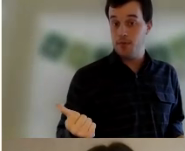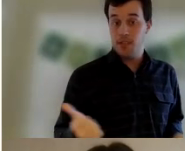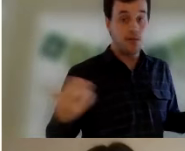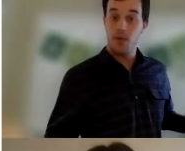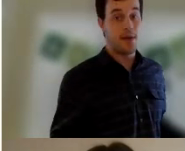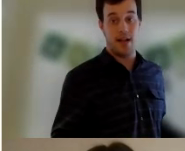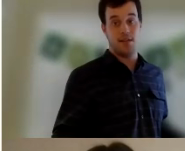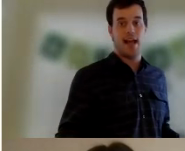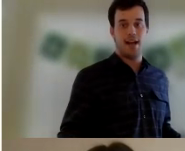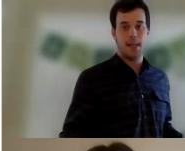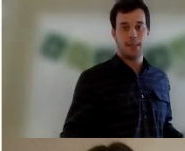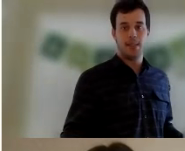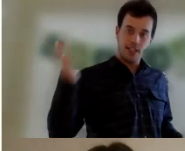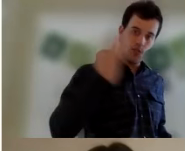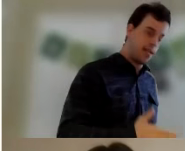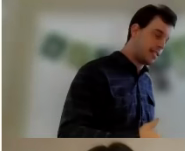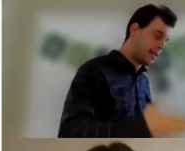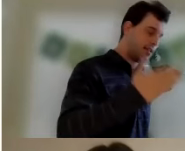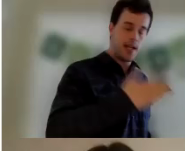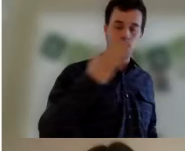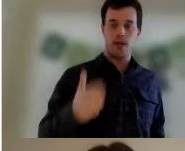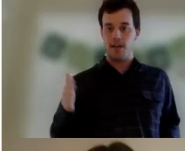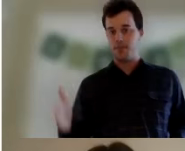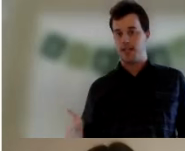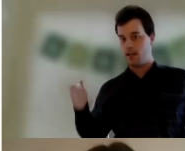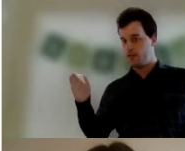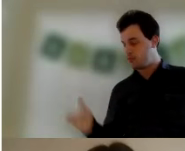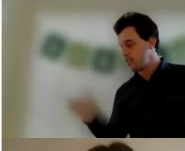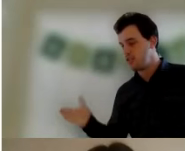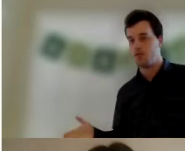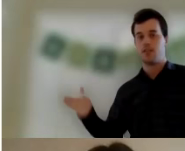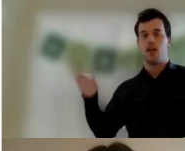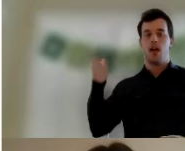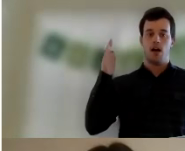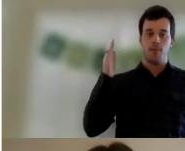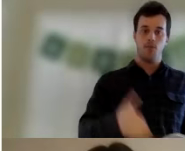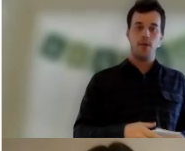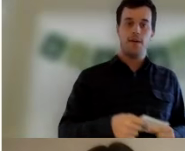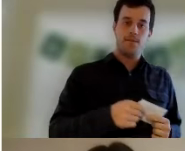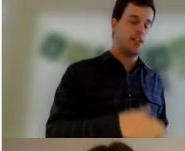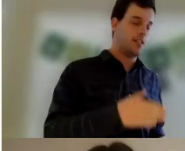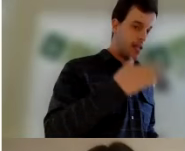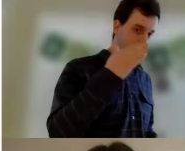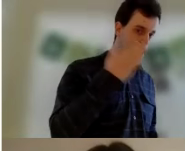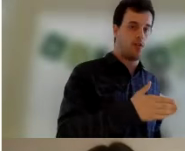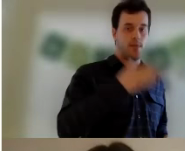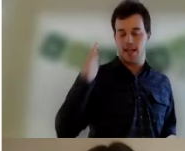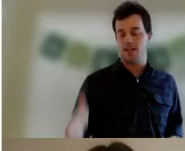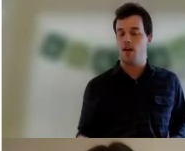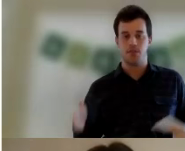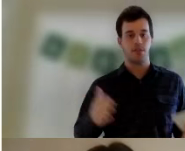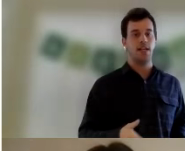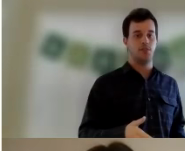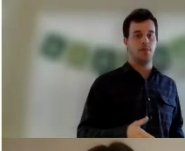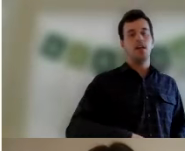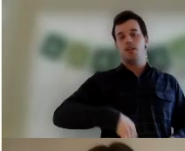learning from home, you don't have to worry about any of that. And 25% of employees and students are more efficient at home than in